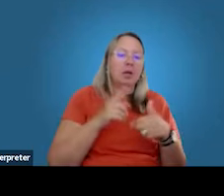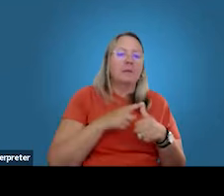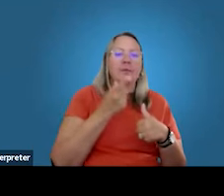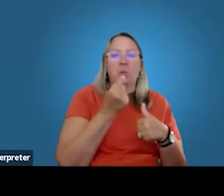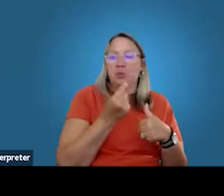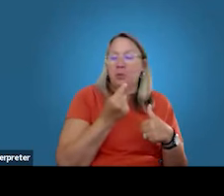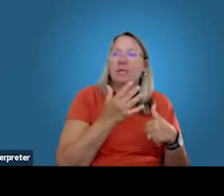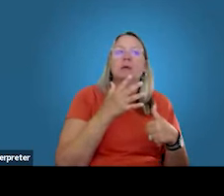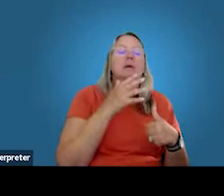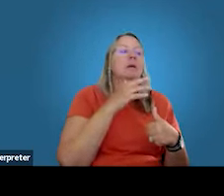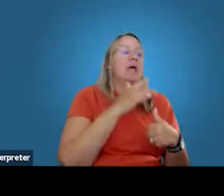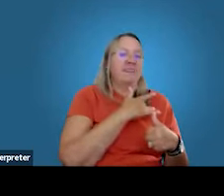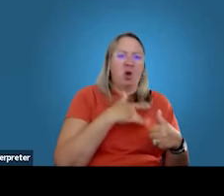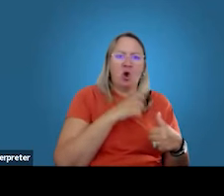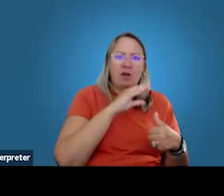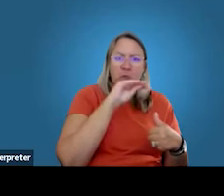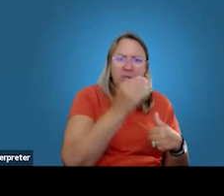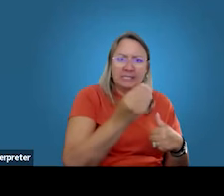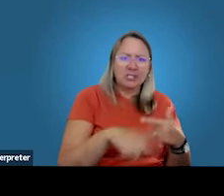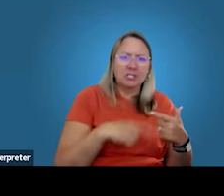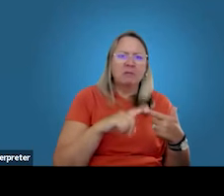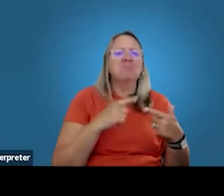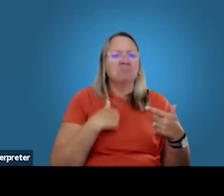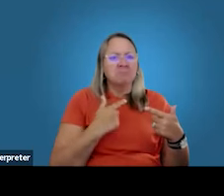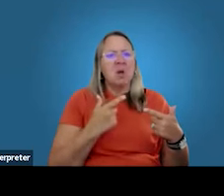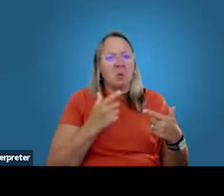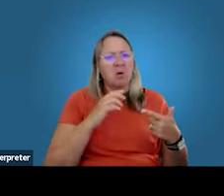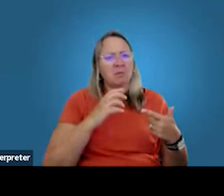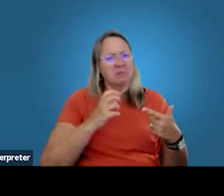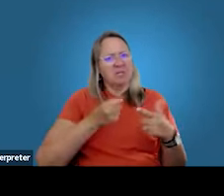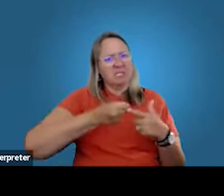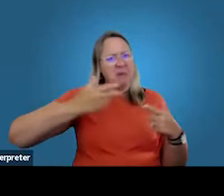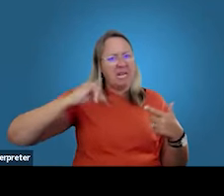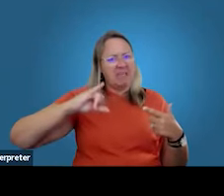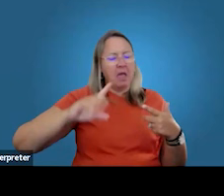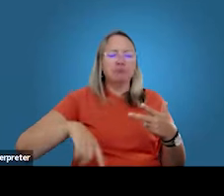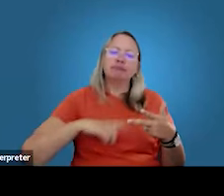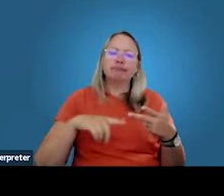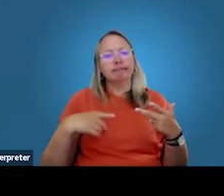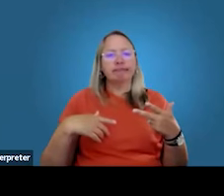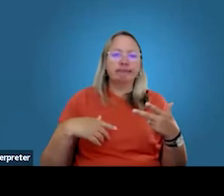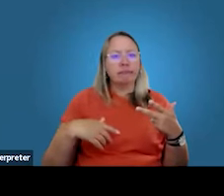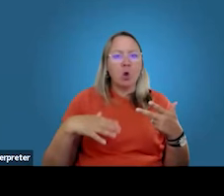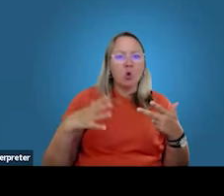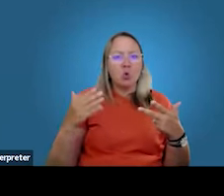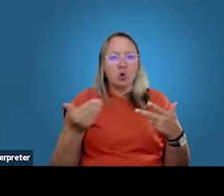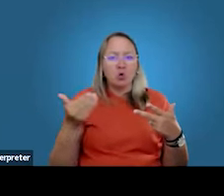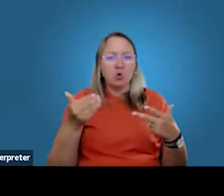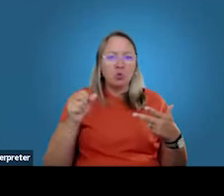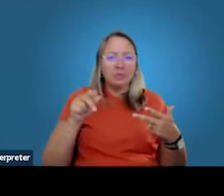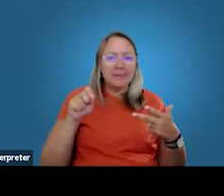at the heart of our organization. This is where we're stretching ourselves a little bit. This is where we're getting to new